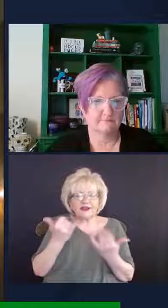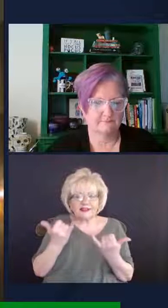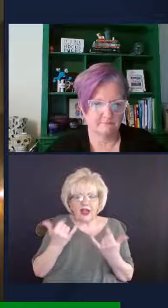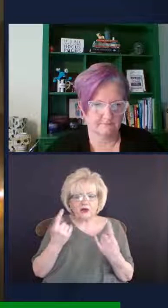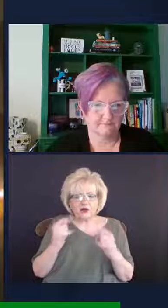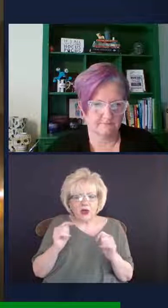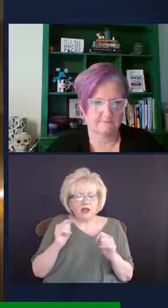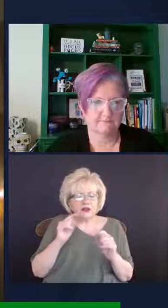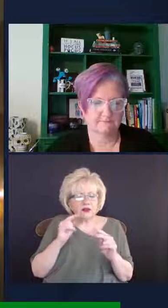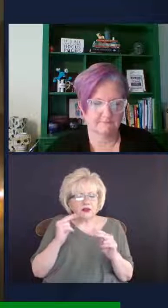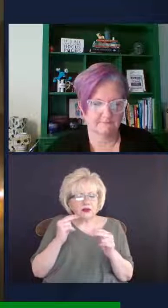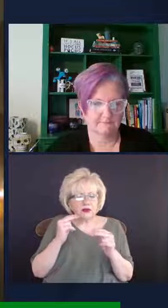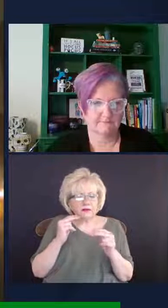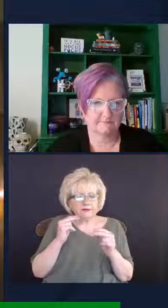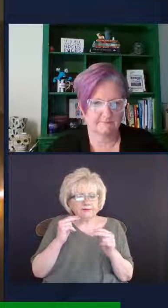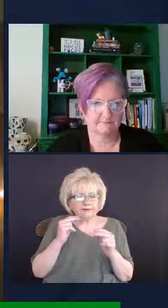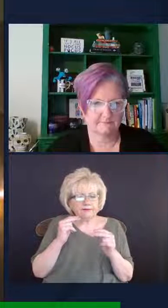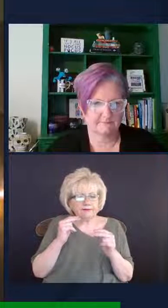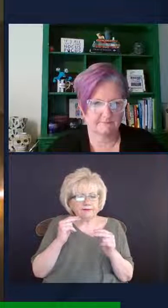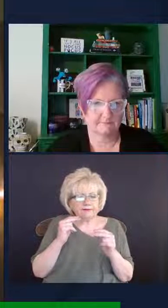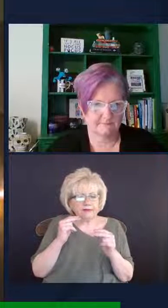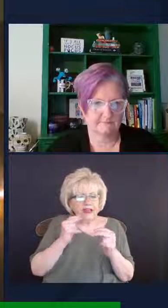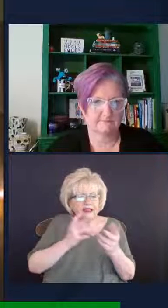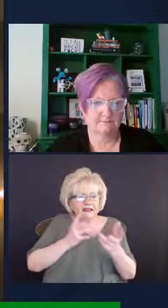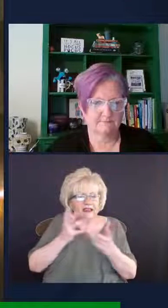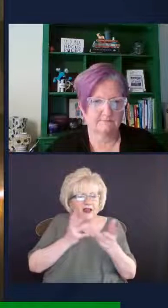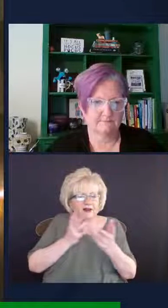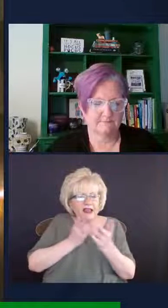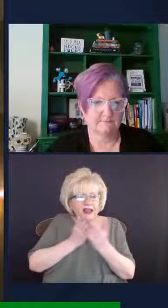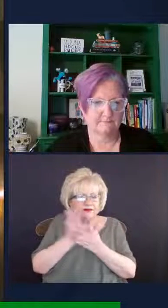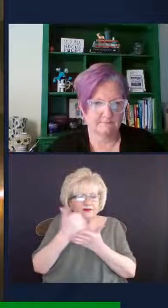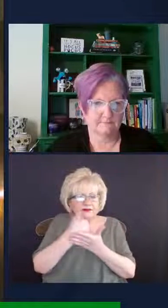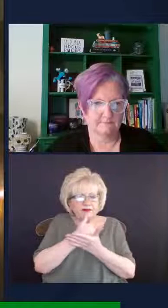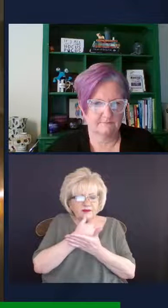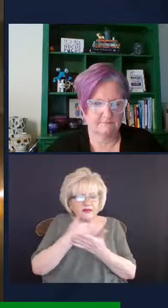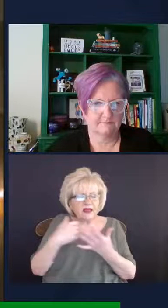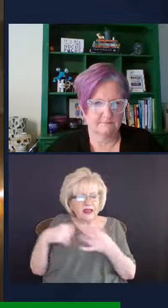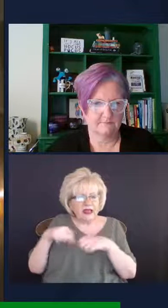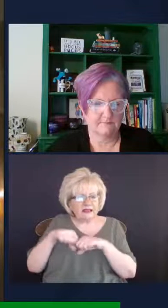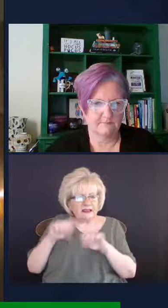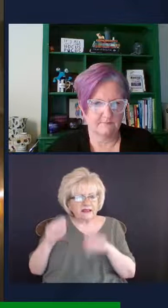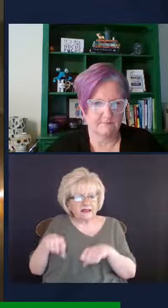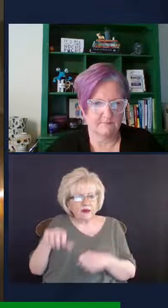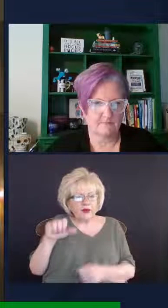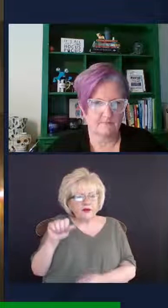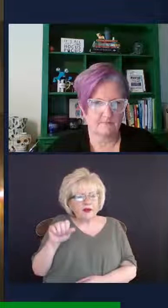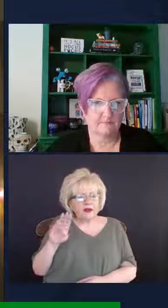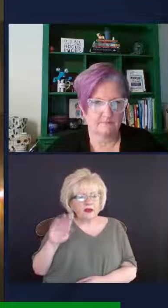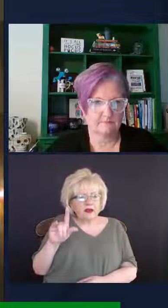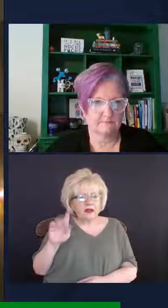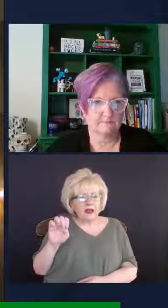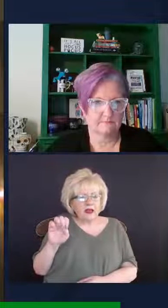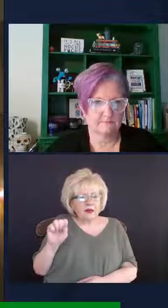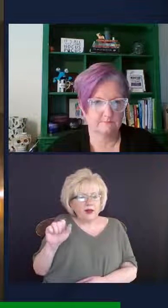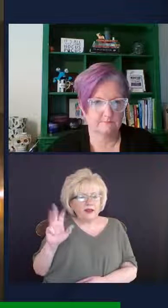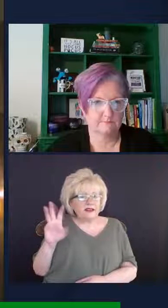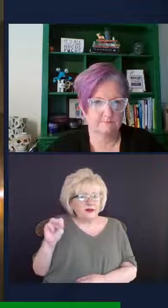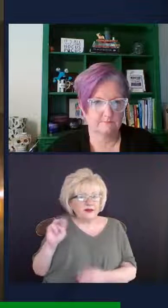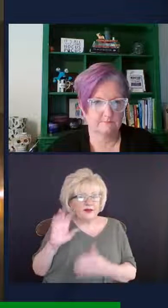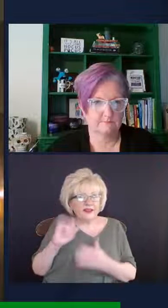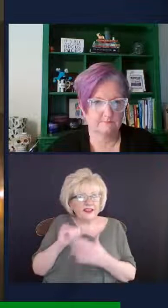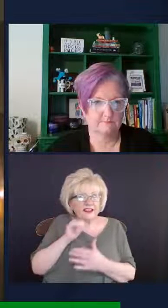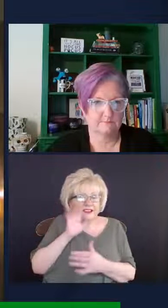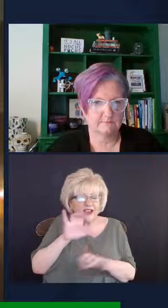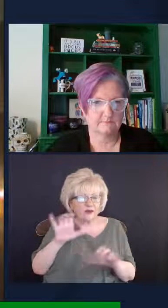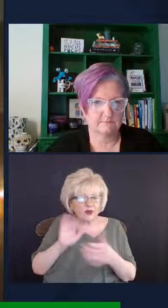and barriers that they've never had before. I think employment is important to the disability community because that